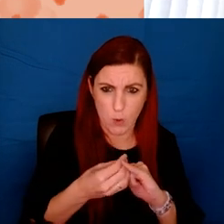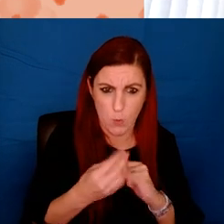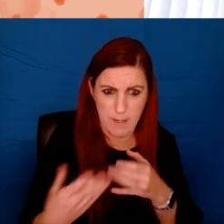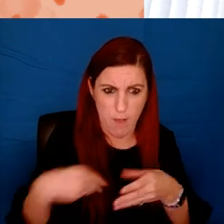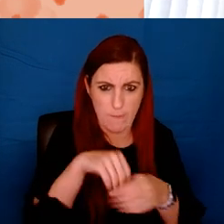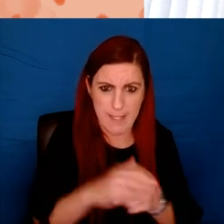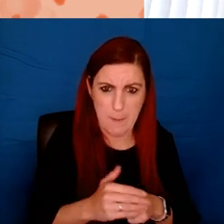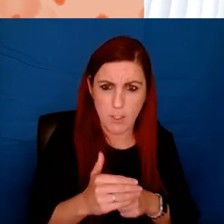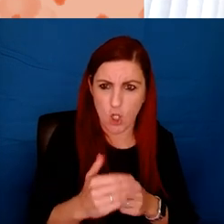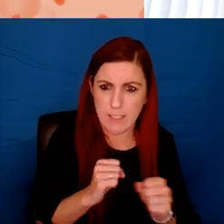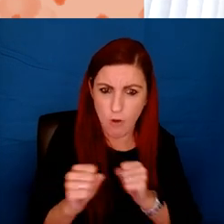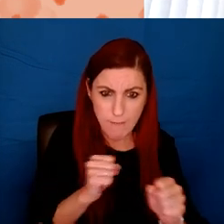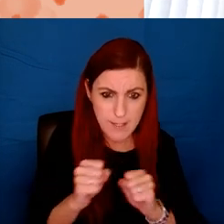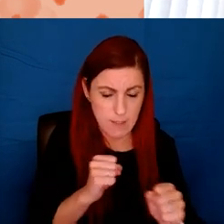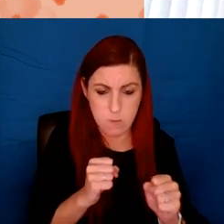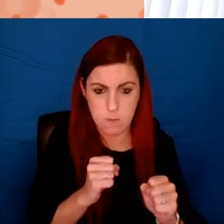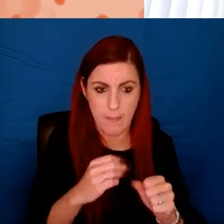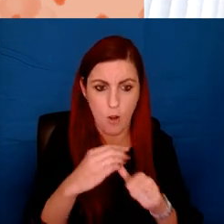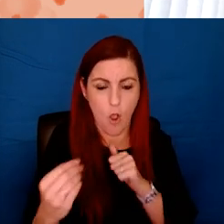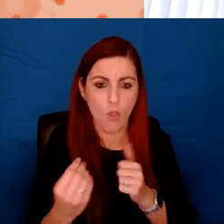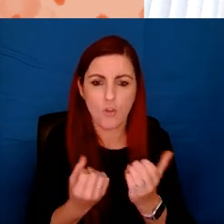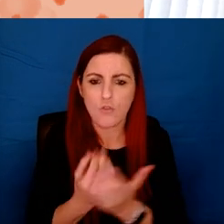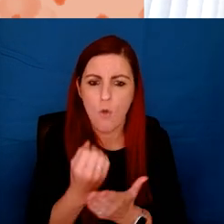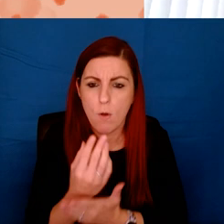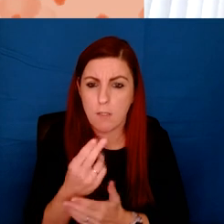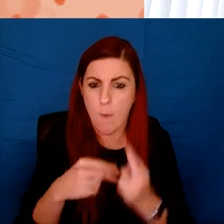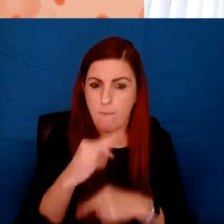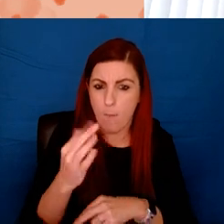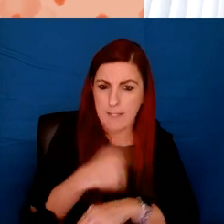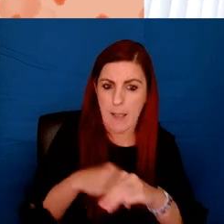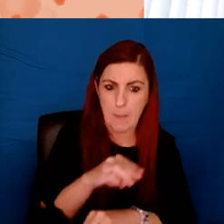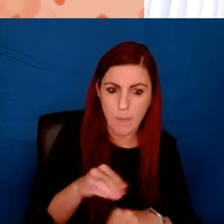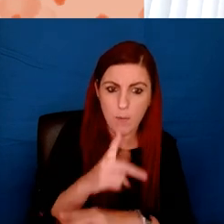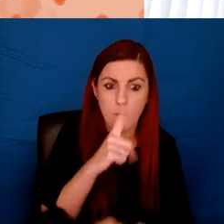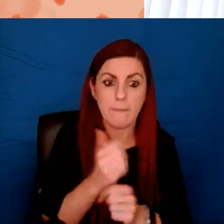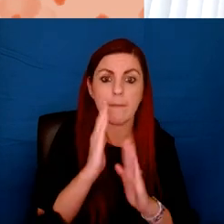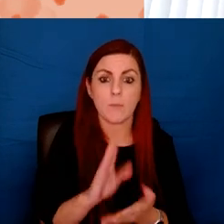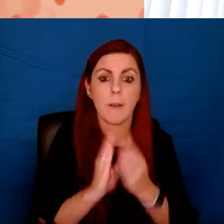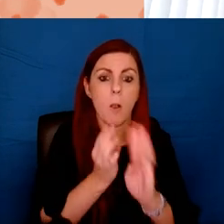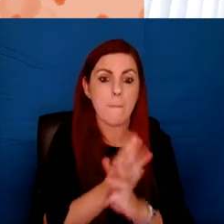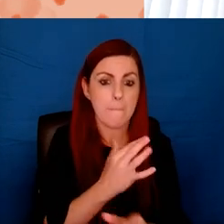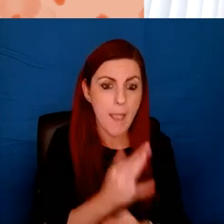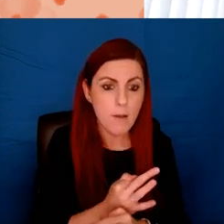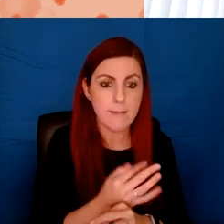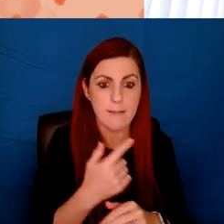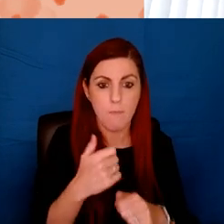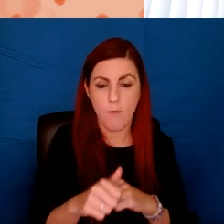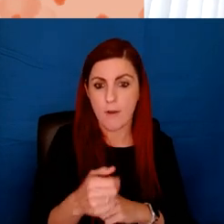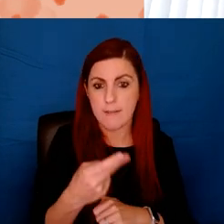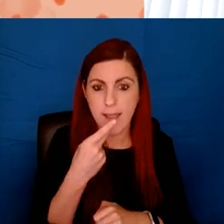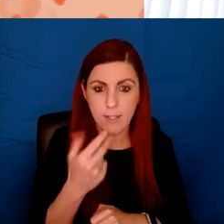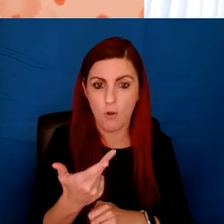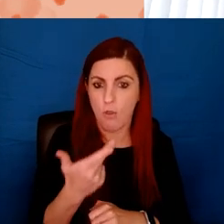Yeah, there's been some other stories about, you know, where people who have had a disability have gone through and become parents on their second and